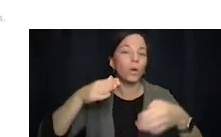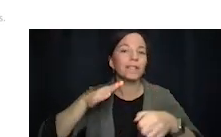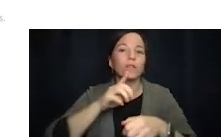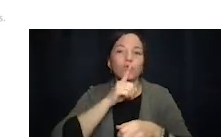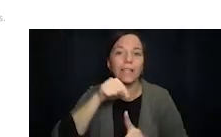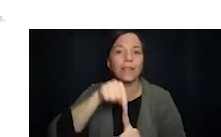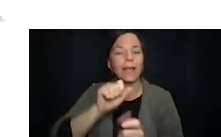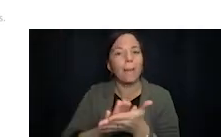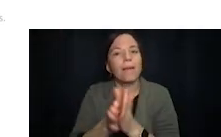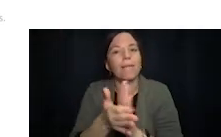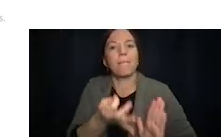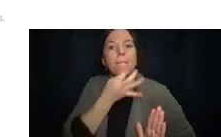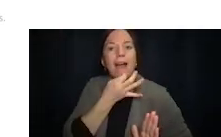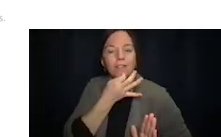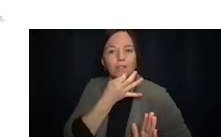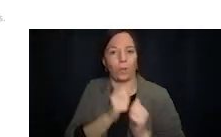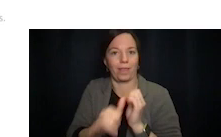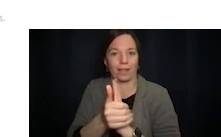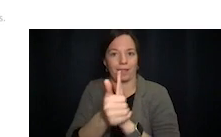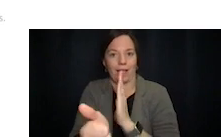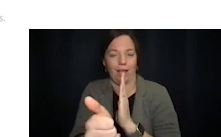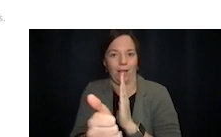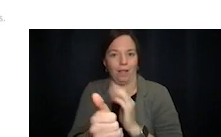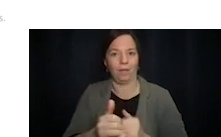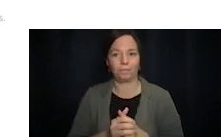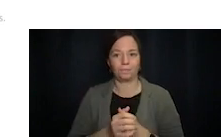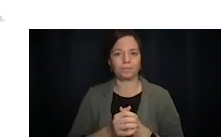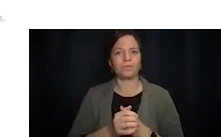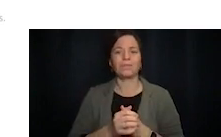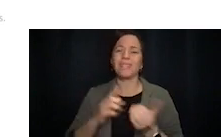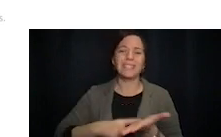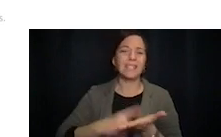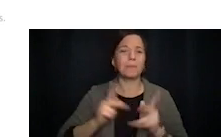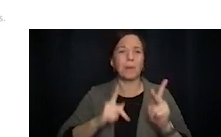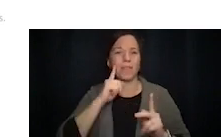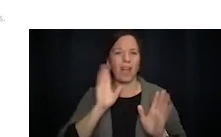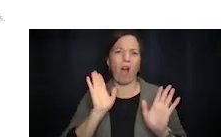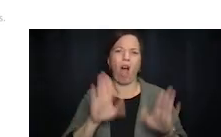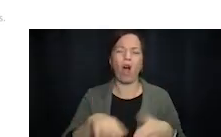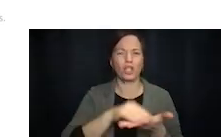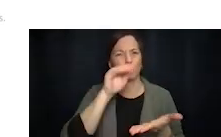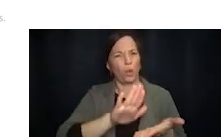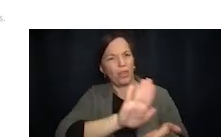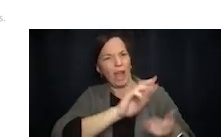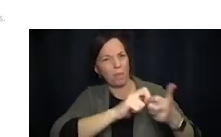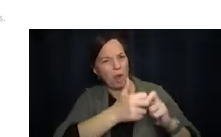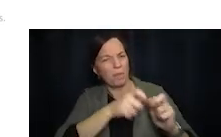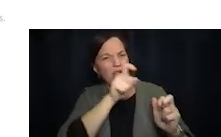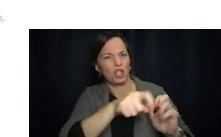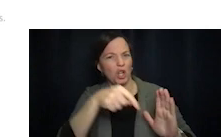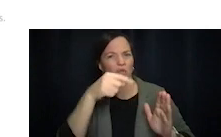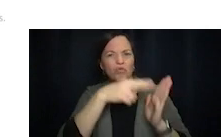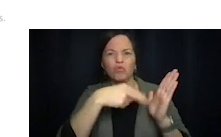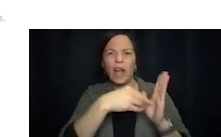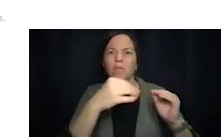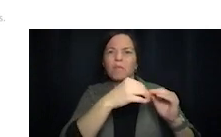that responsibility? Because too often we would say, well, that's that student's problem. They should have read more deeply. They should have taken notes better. How